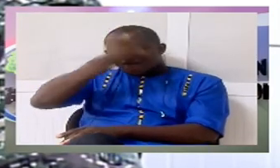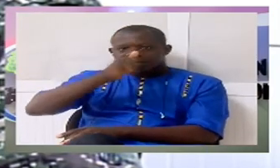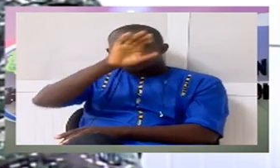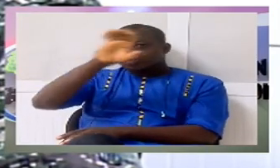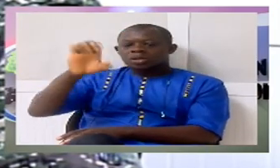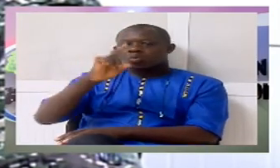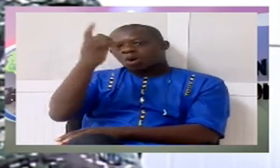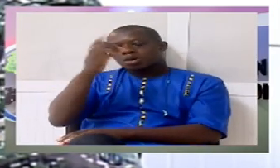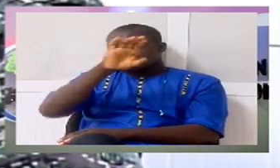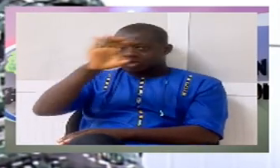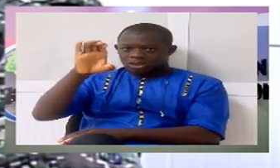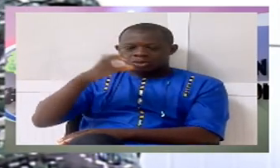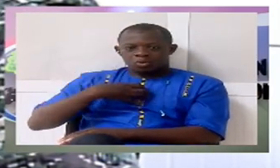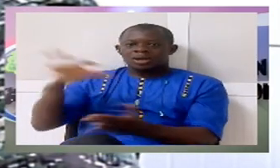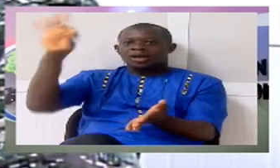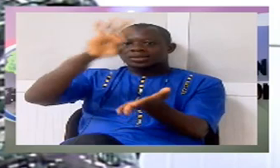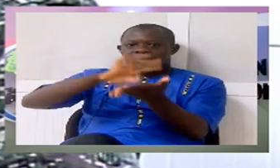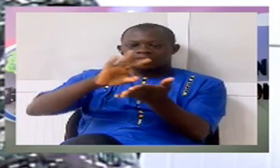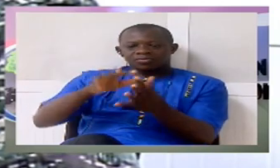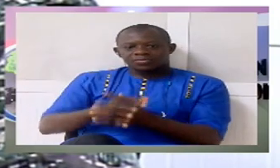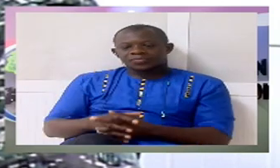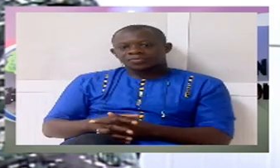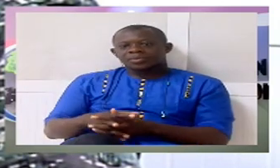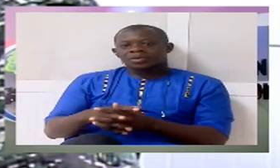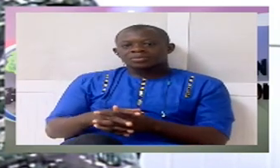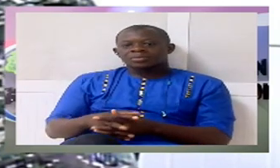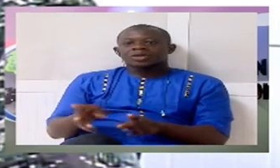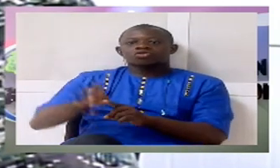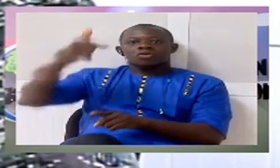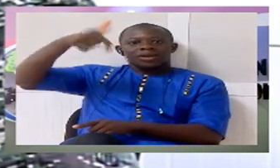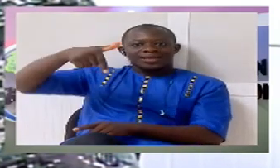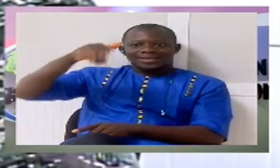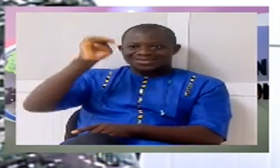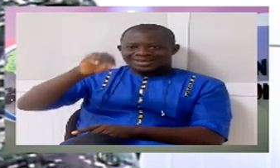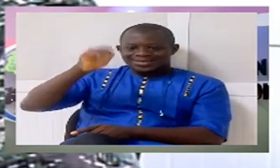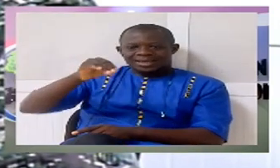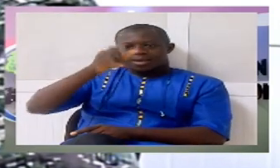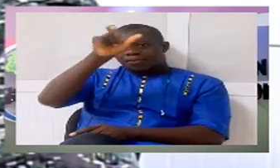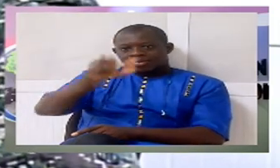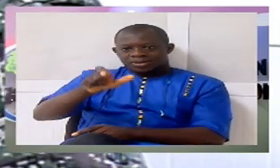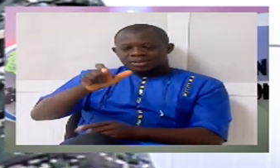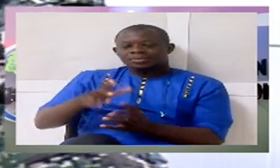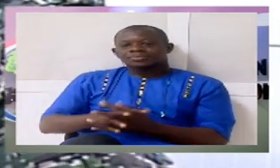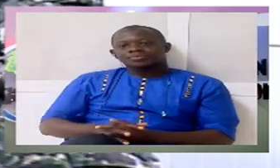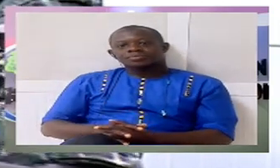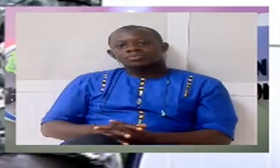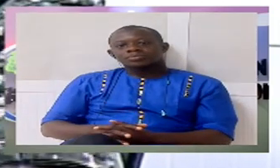traveling to one of the West African countries. Taxi, the the taxi, which was driven by this